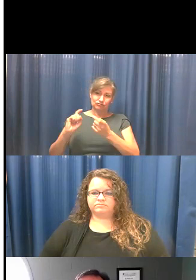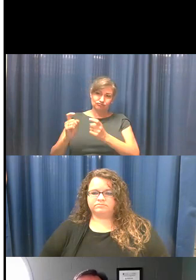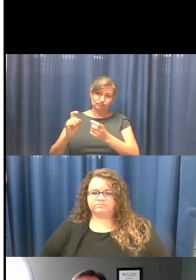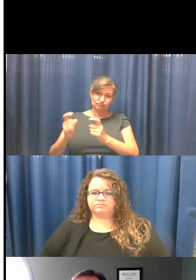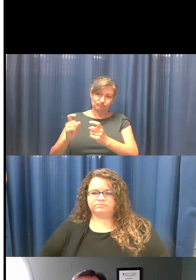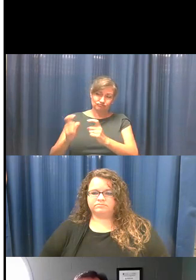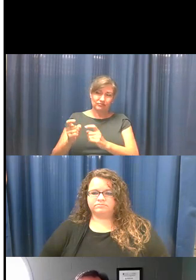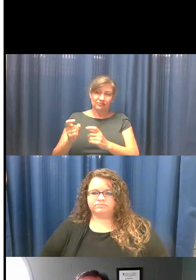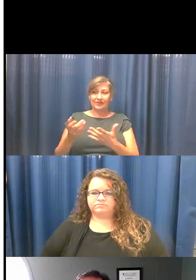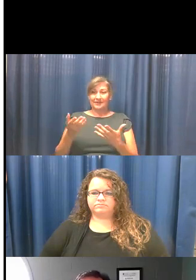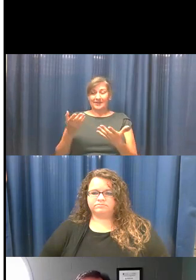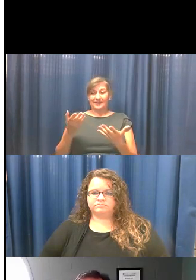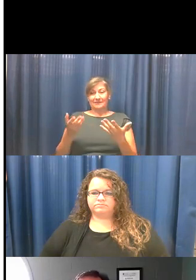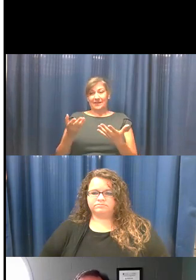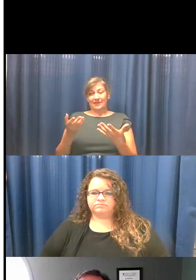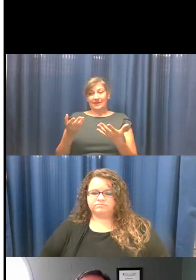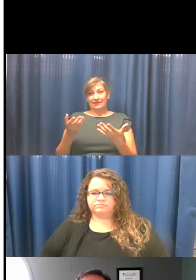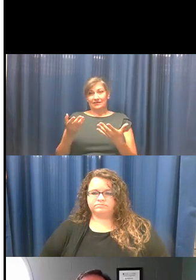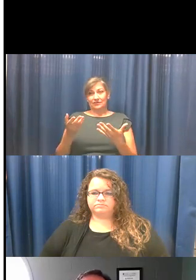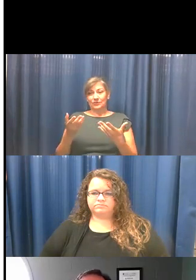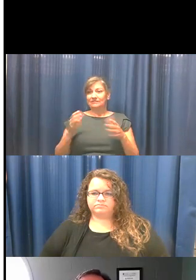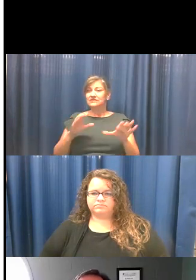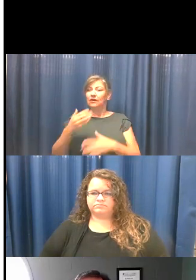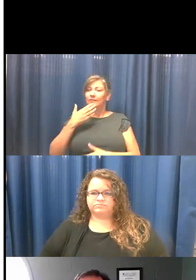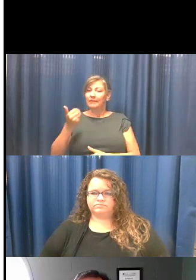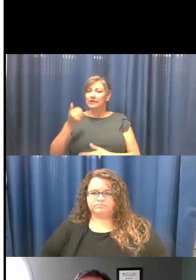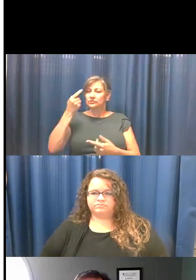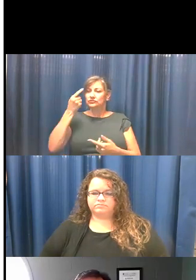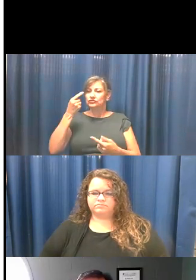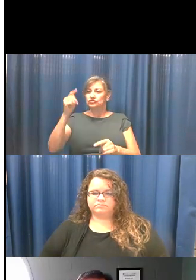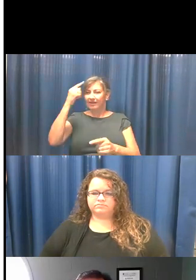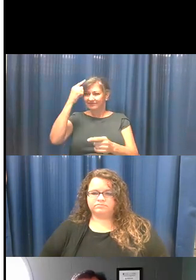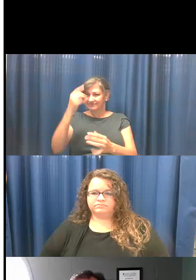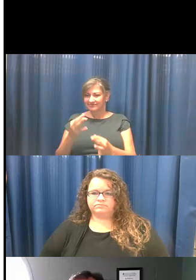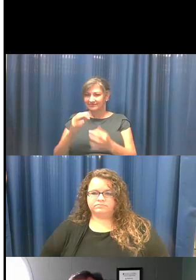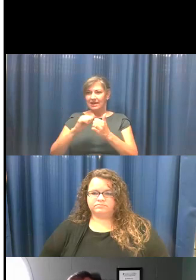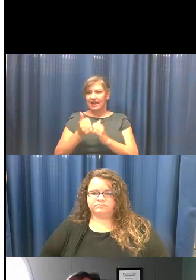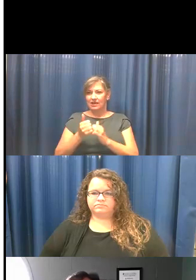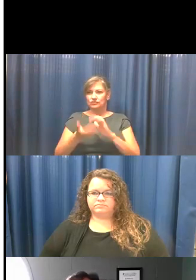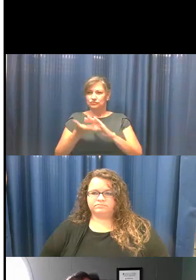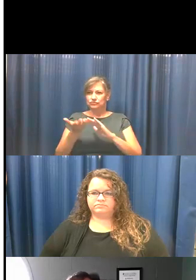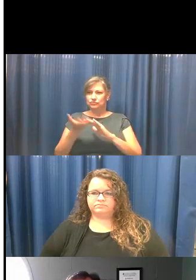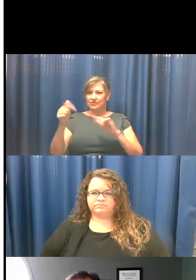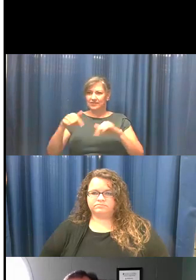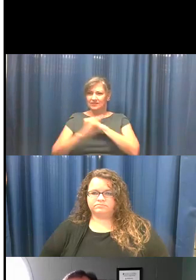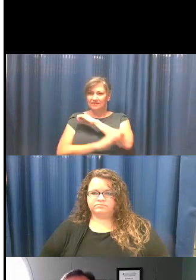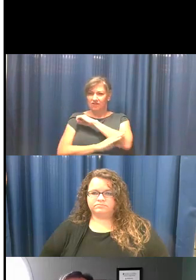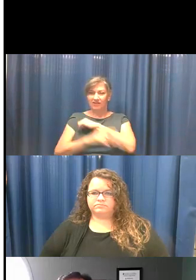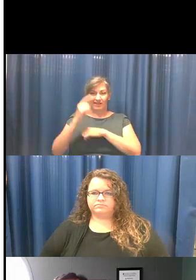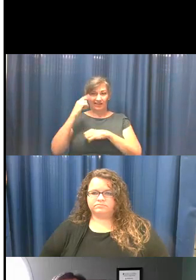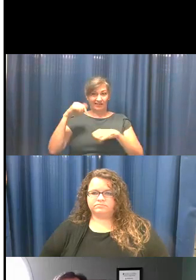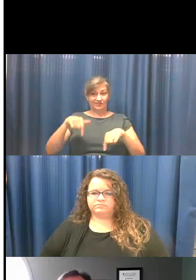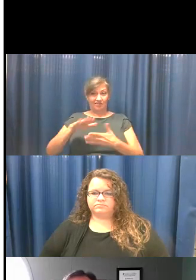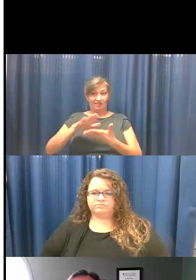we've taken our best shot at trying to determine how we can best operate this fall. And I think that this